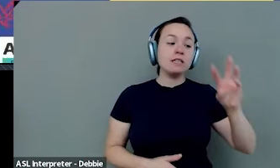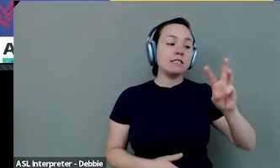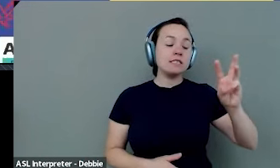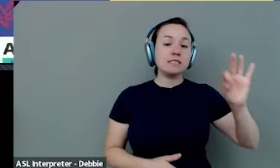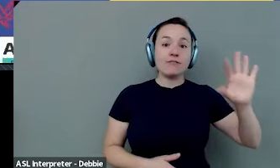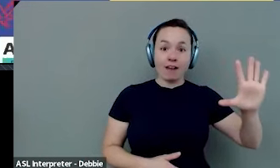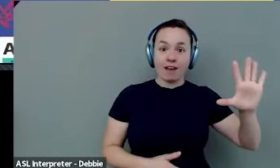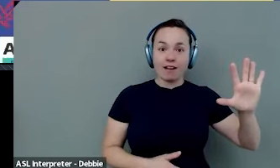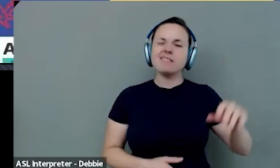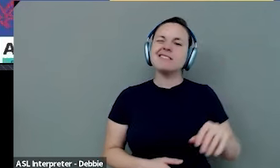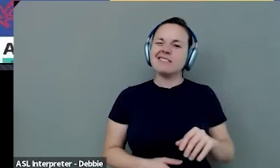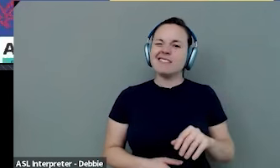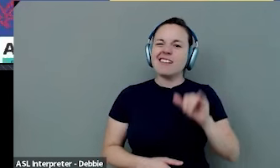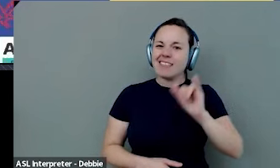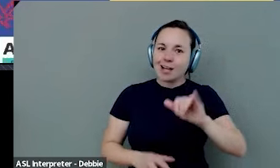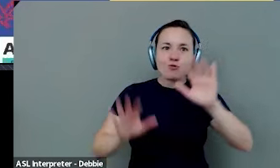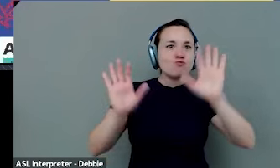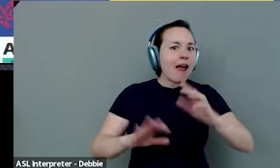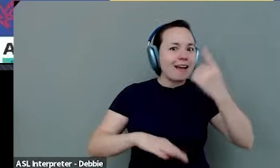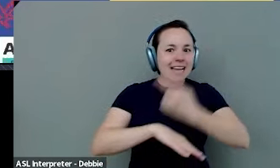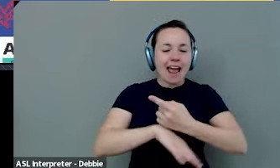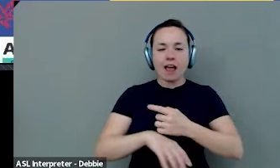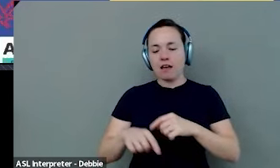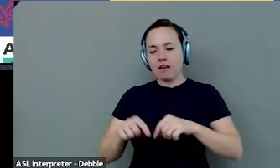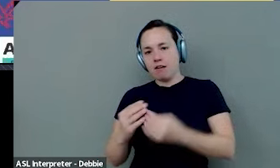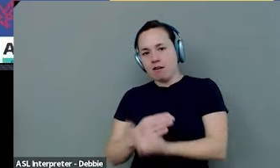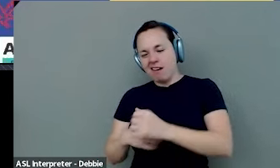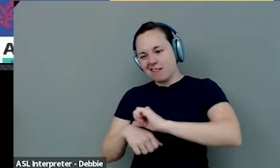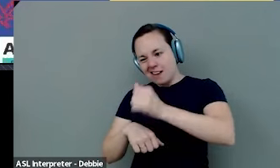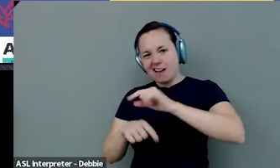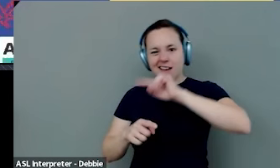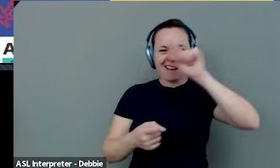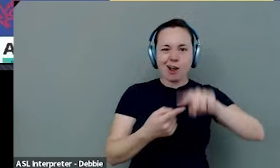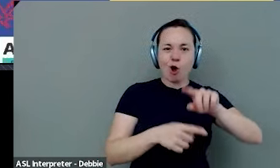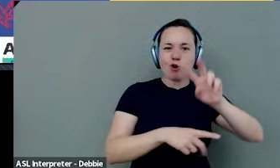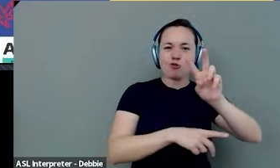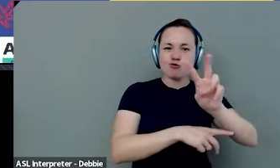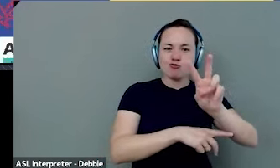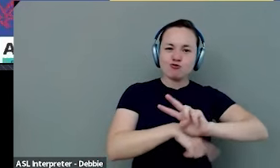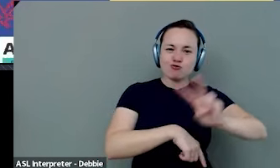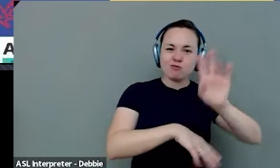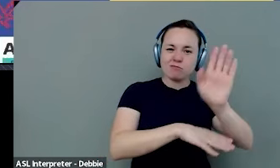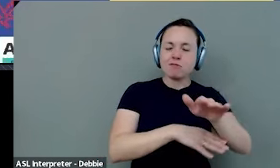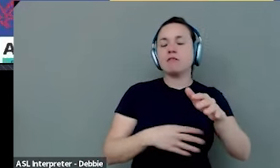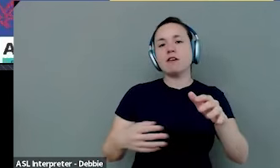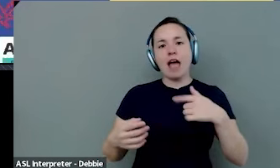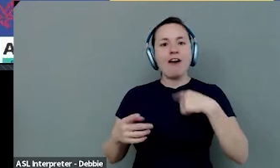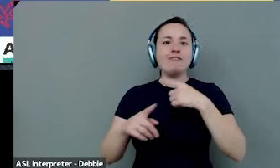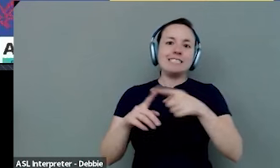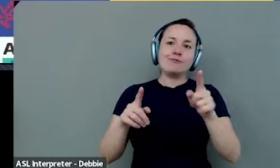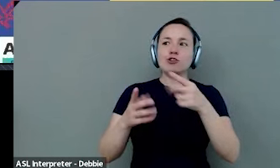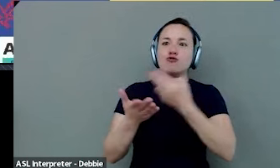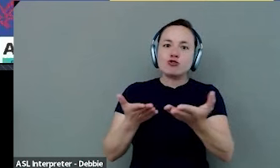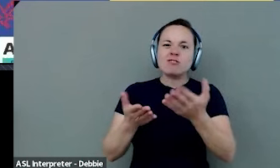510-272-6695. It's going to be a great day from 10 to 2. We're going to have different resources at a resource fair